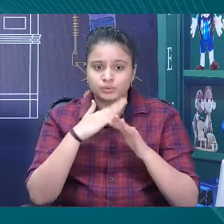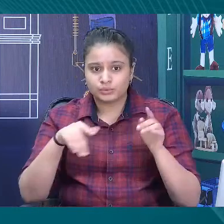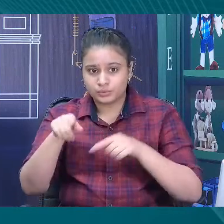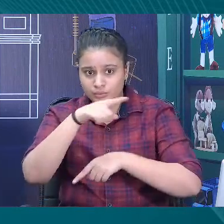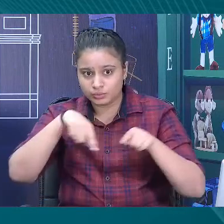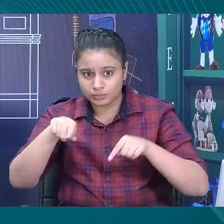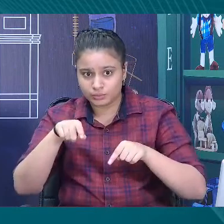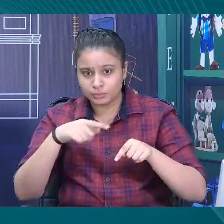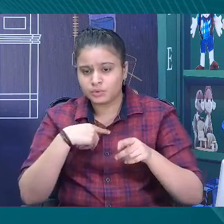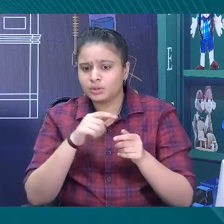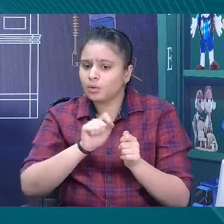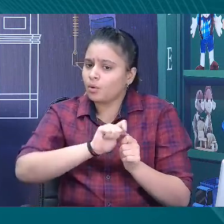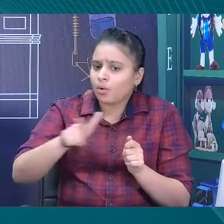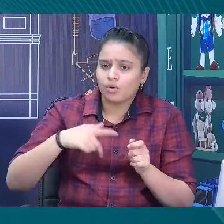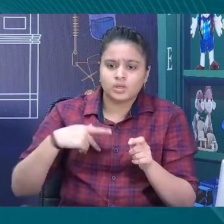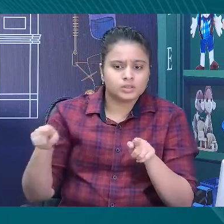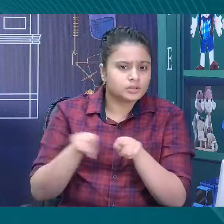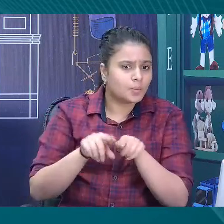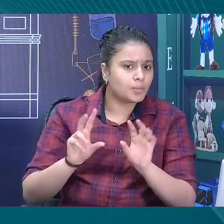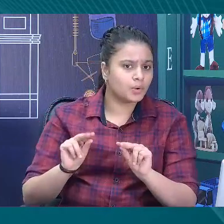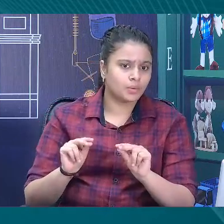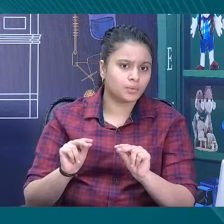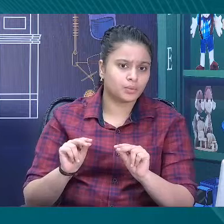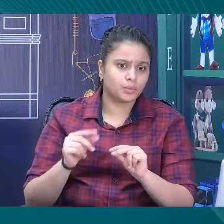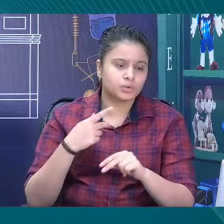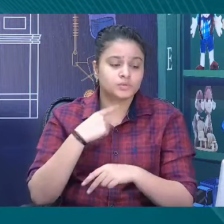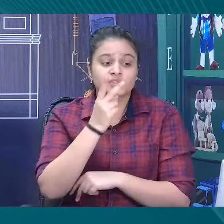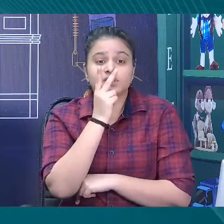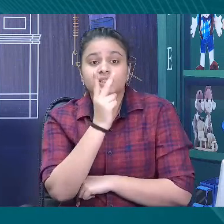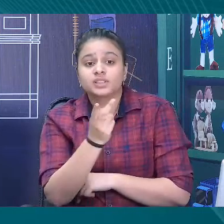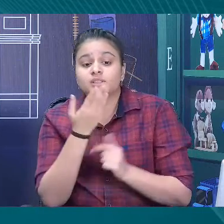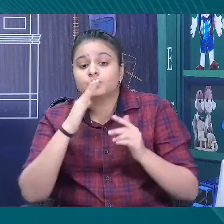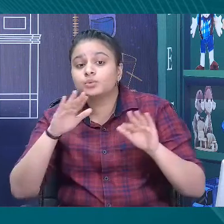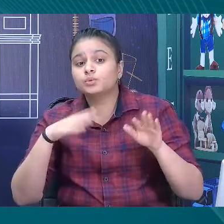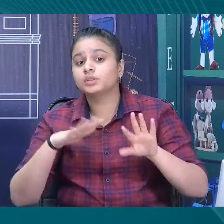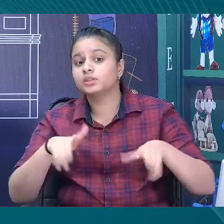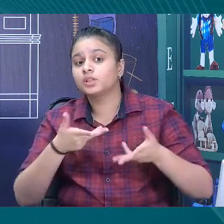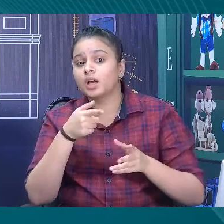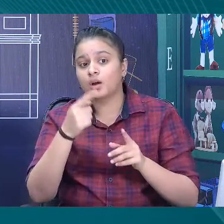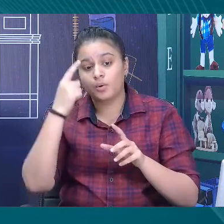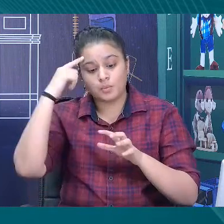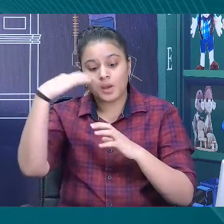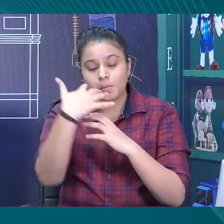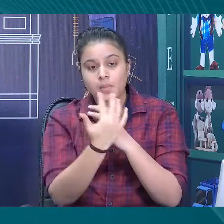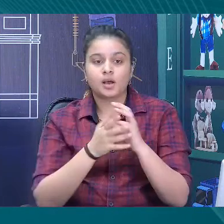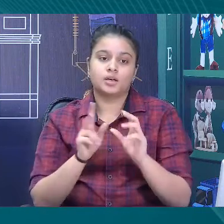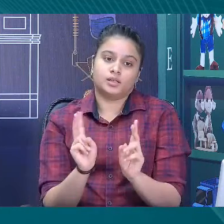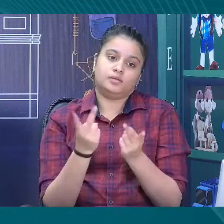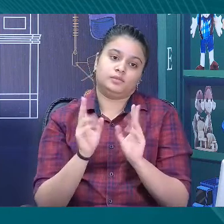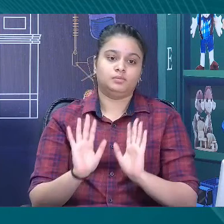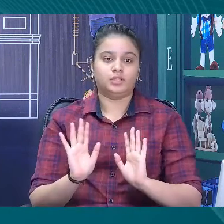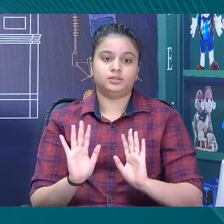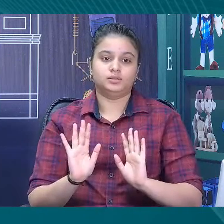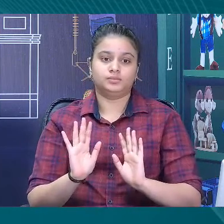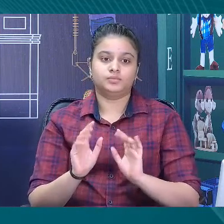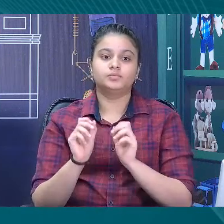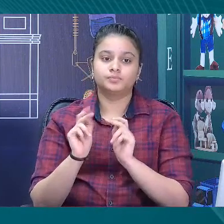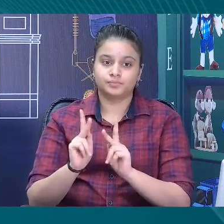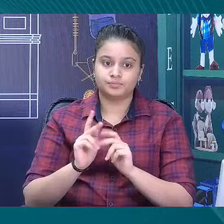are exactly alike. So we are looking at them now as just being neurodivergent. Right.